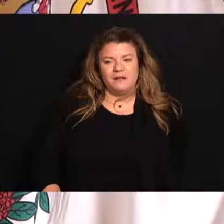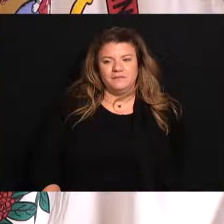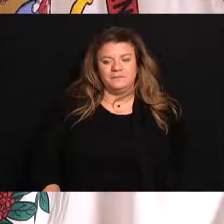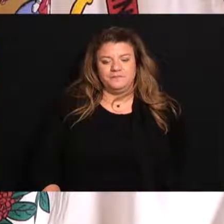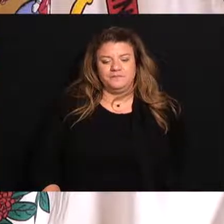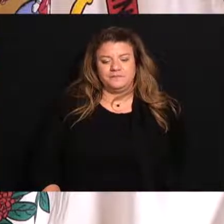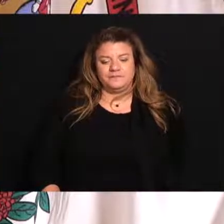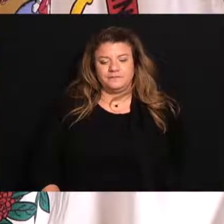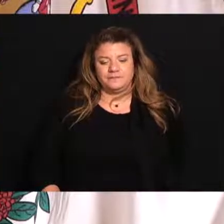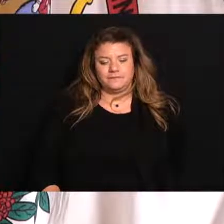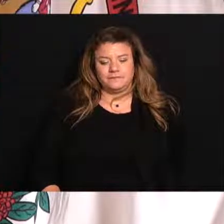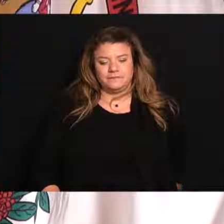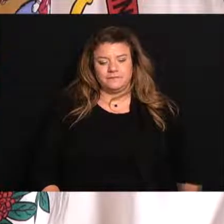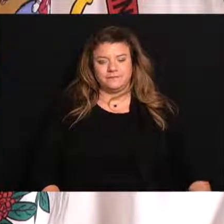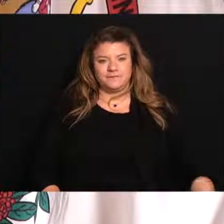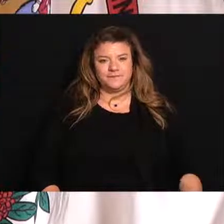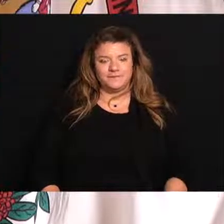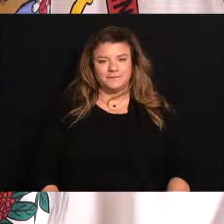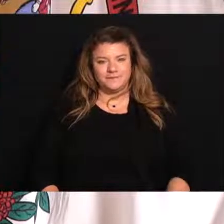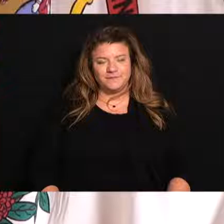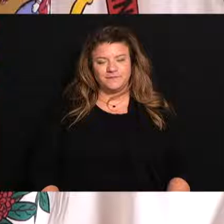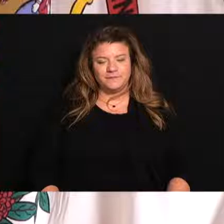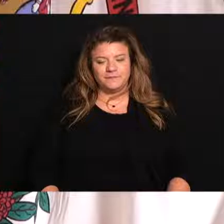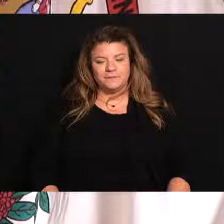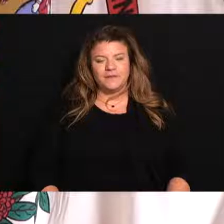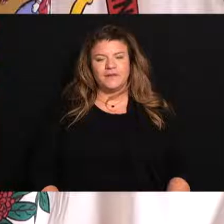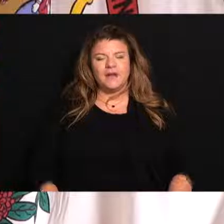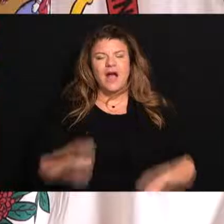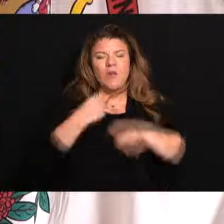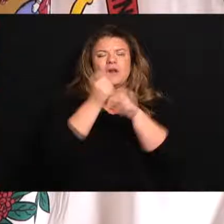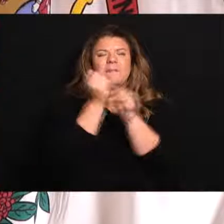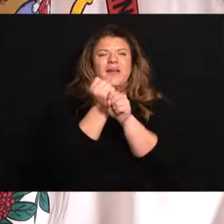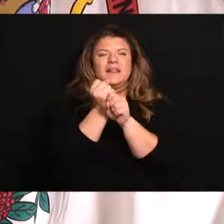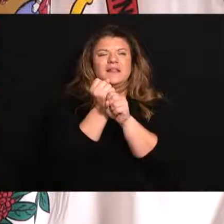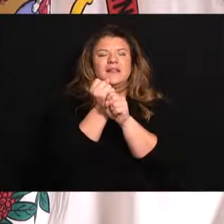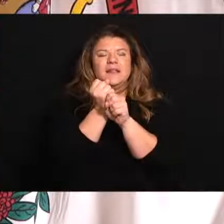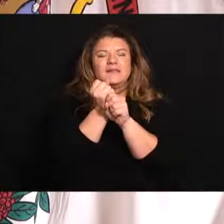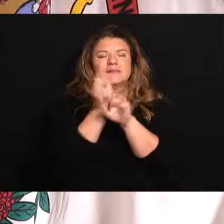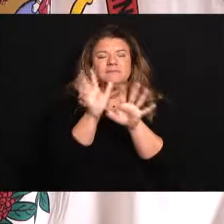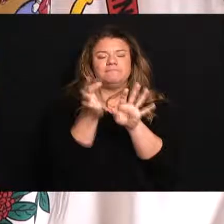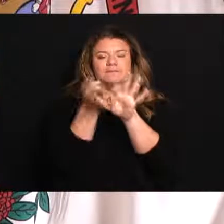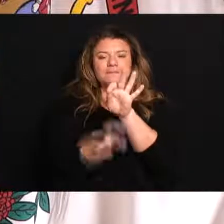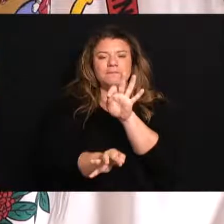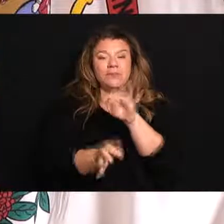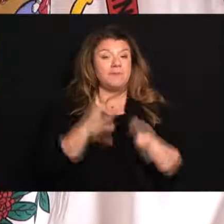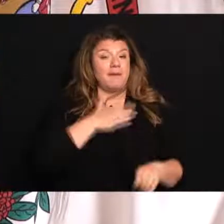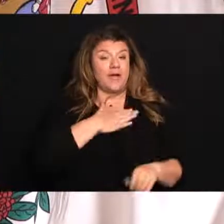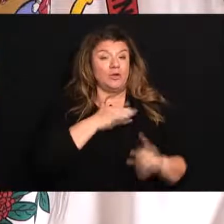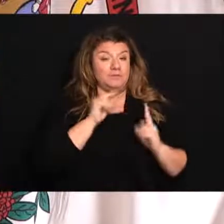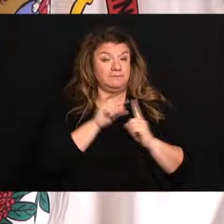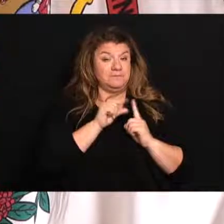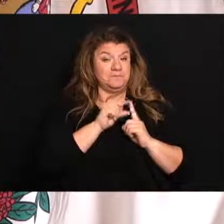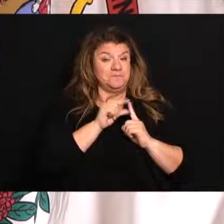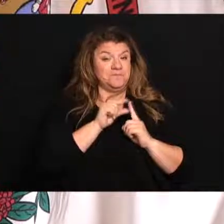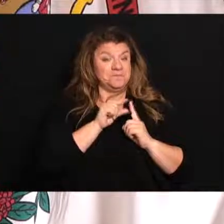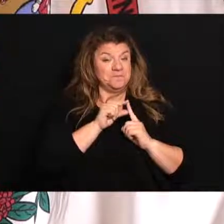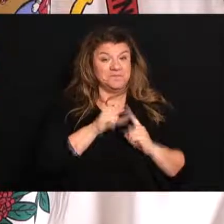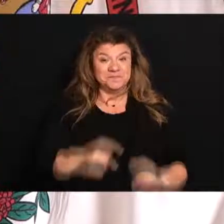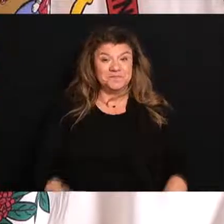let me make this simple in Jim Justice's terms.